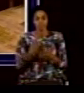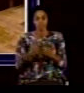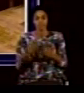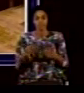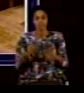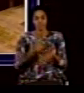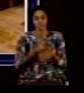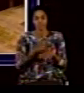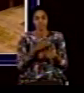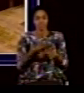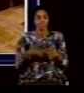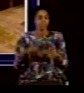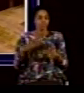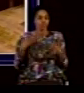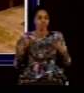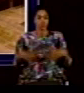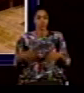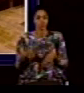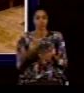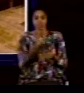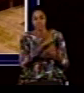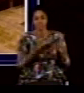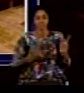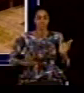Sister, go on.